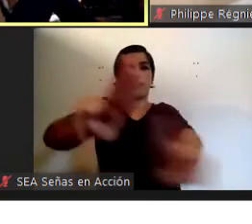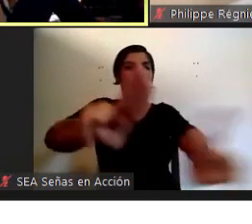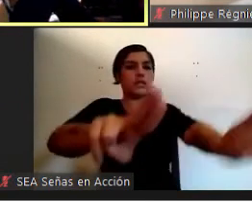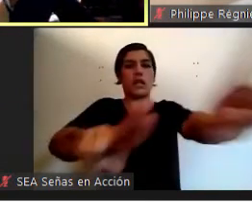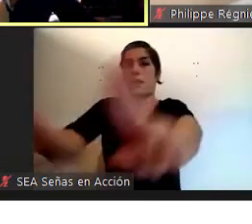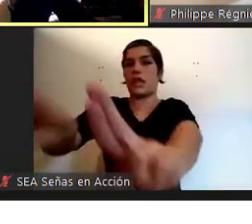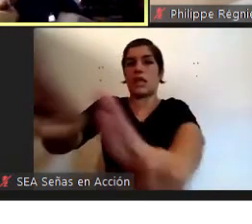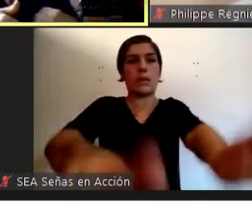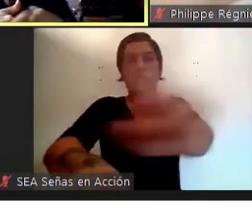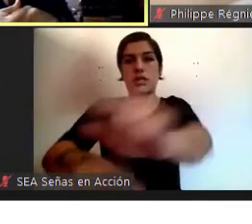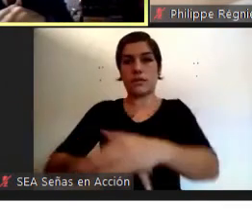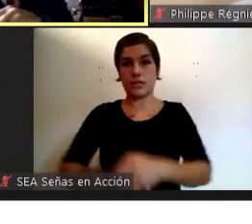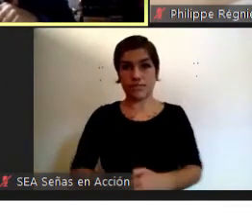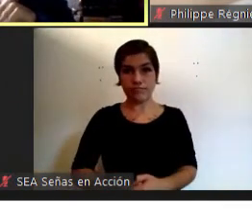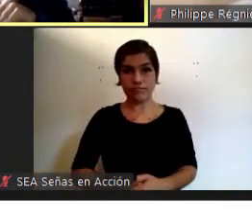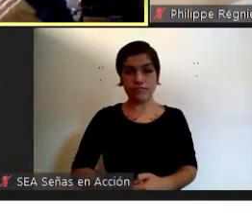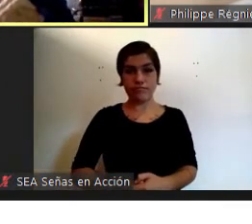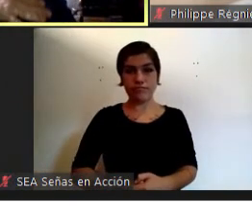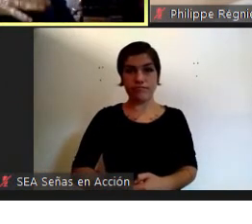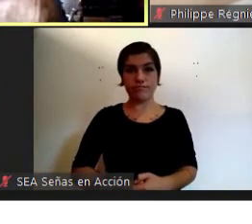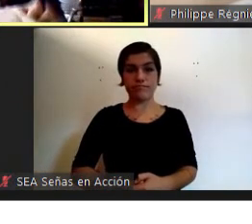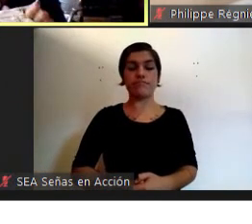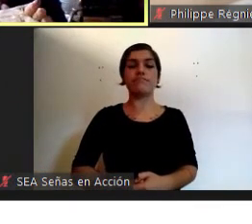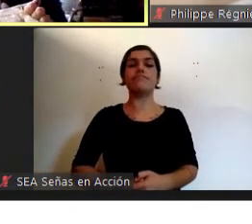other experiences are translated into.